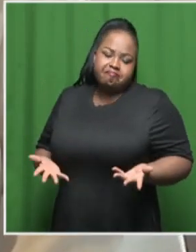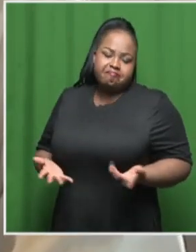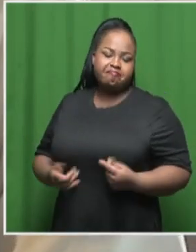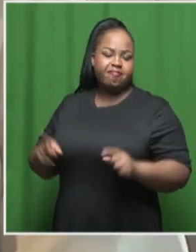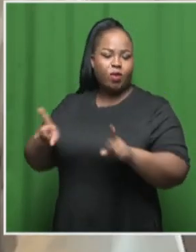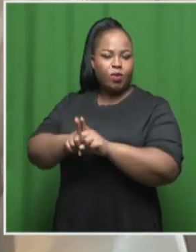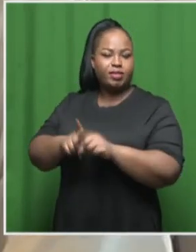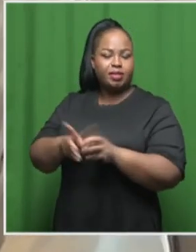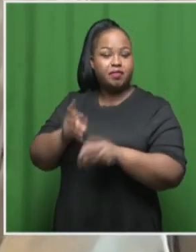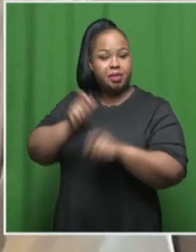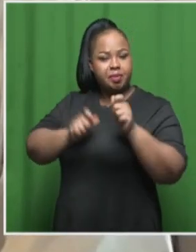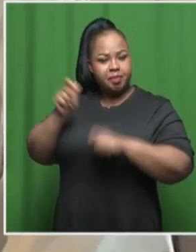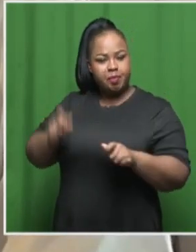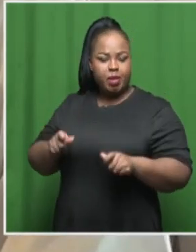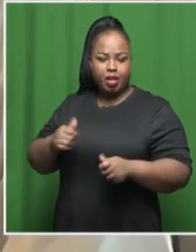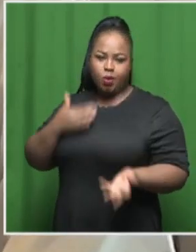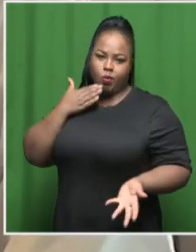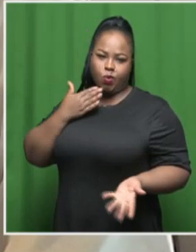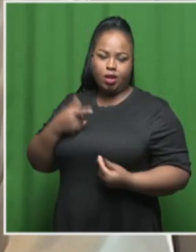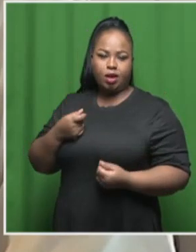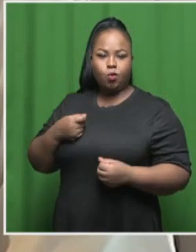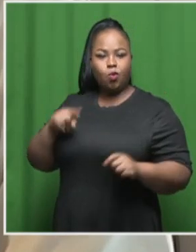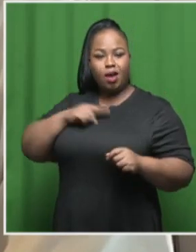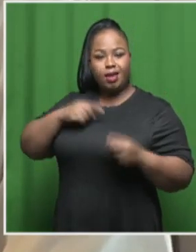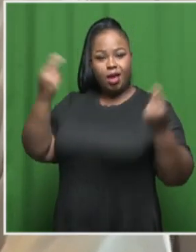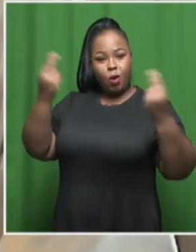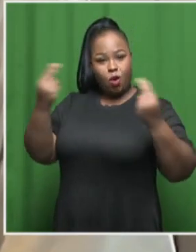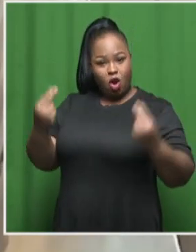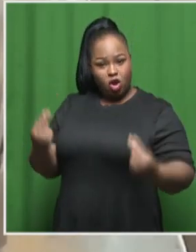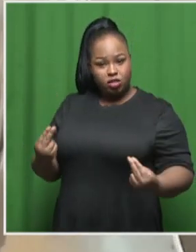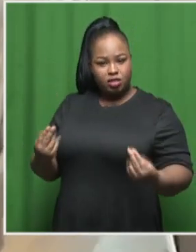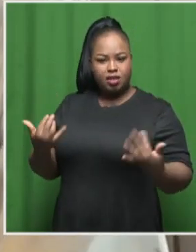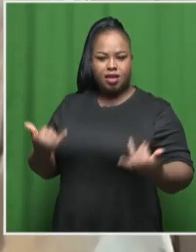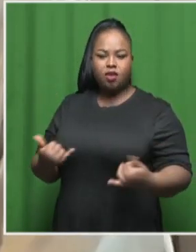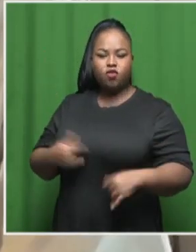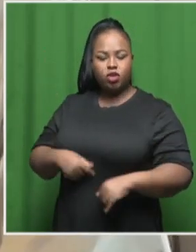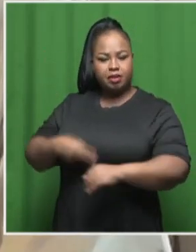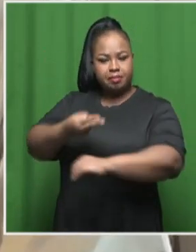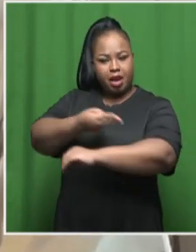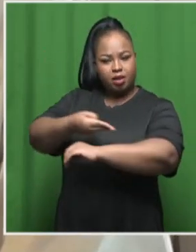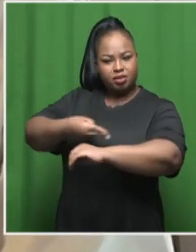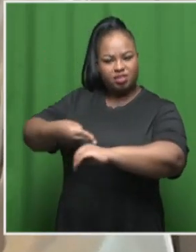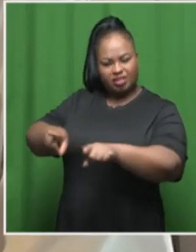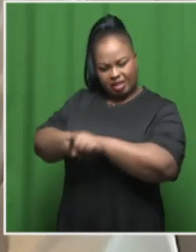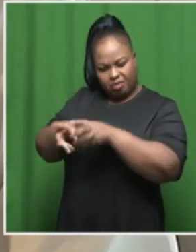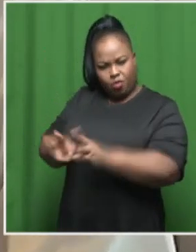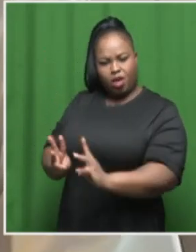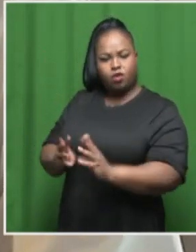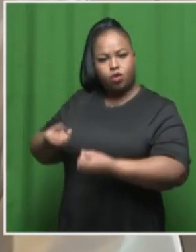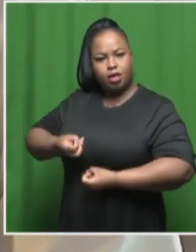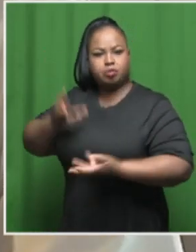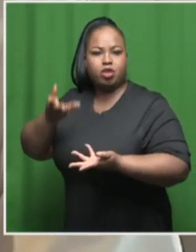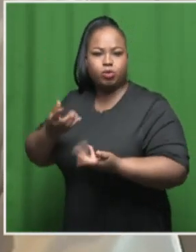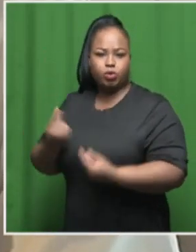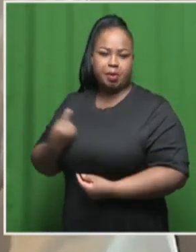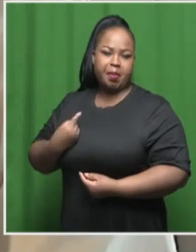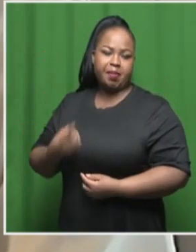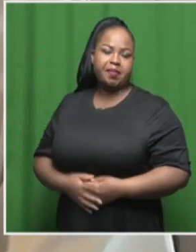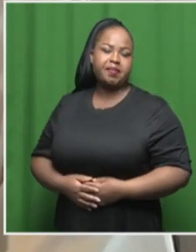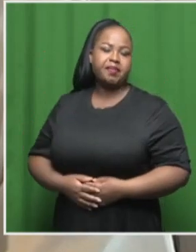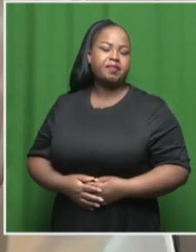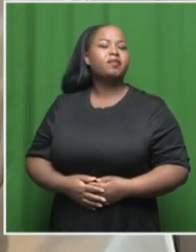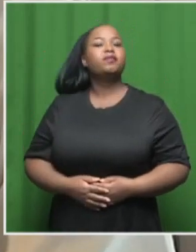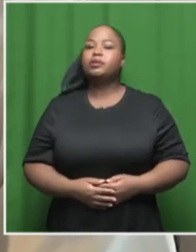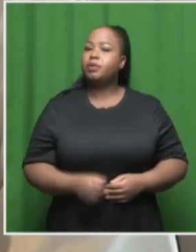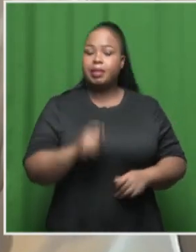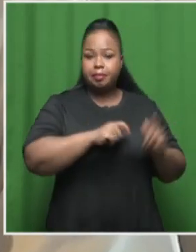of people, and especially with art being tattooing being a form of art and expression. So for